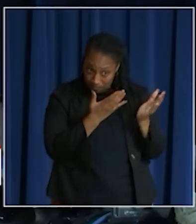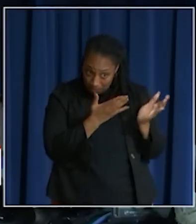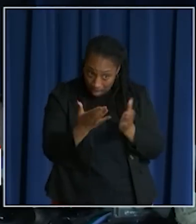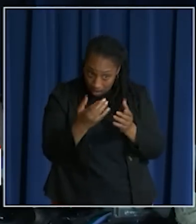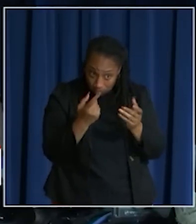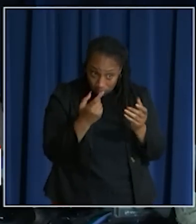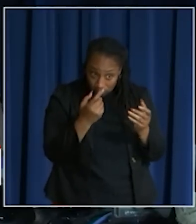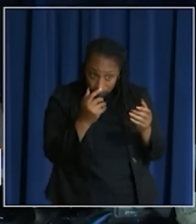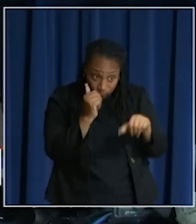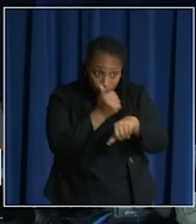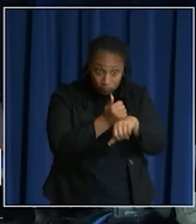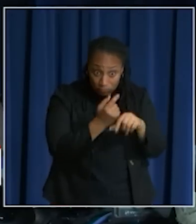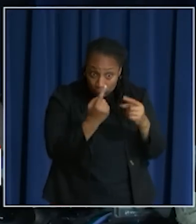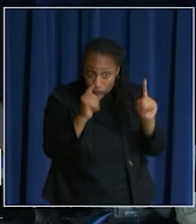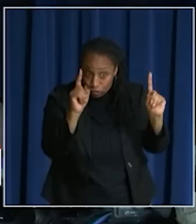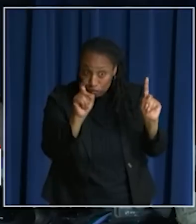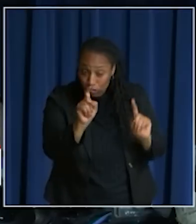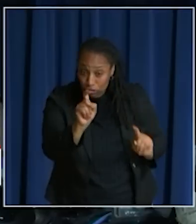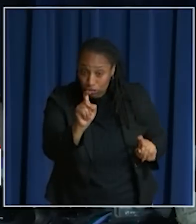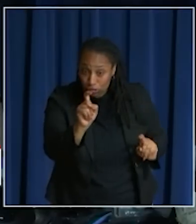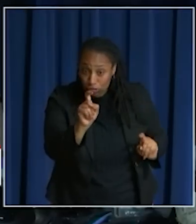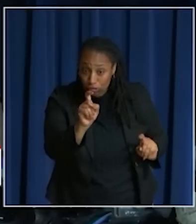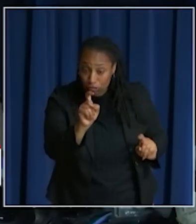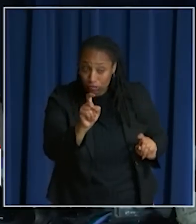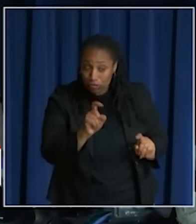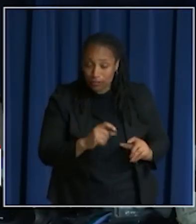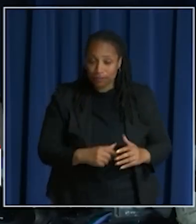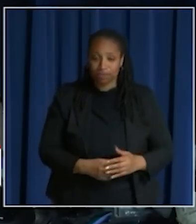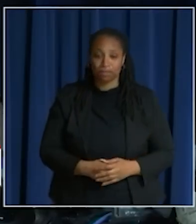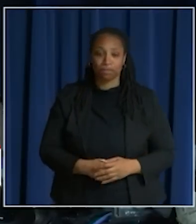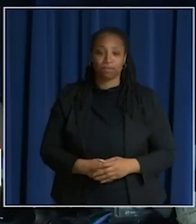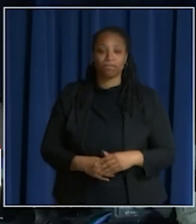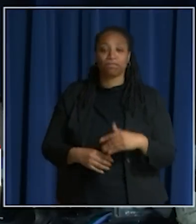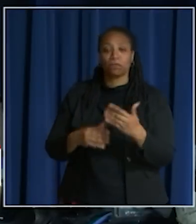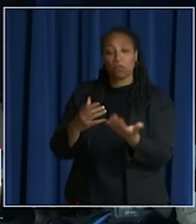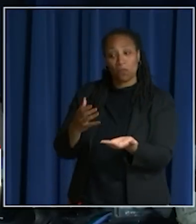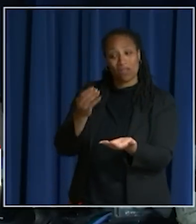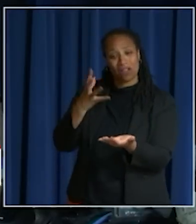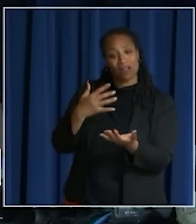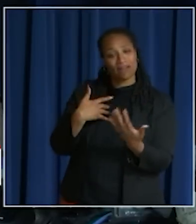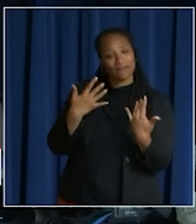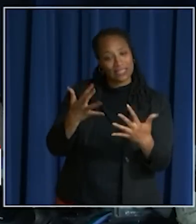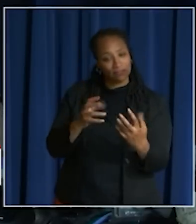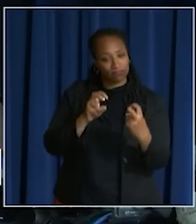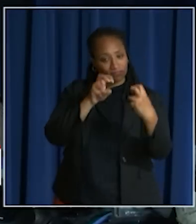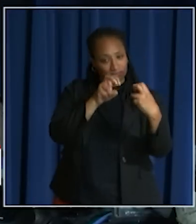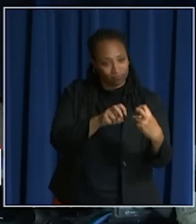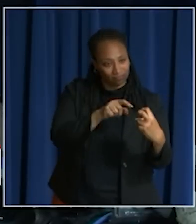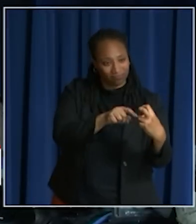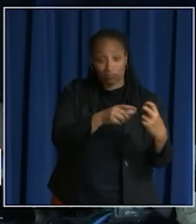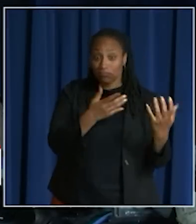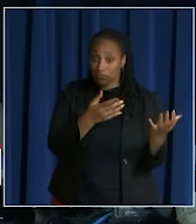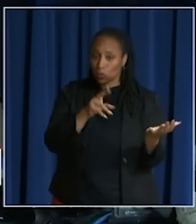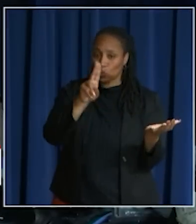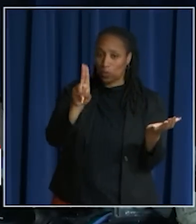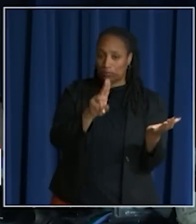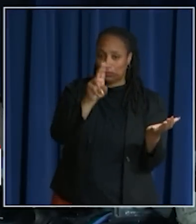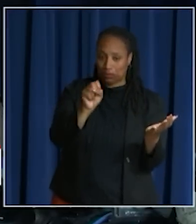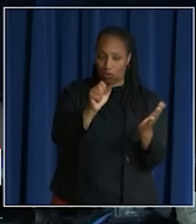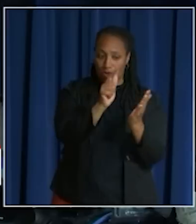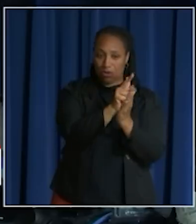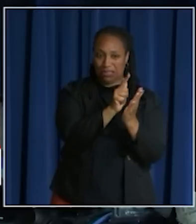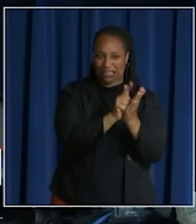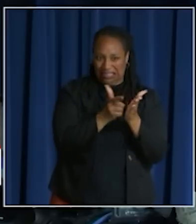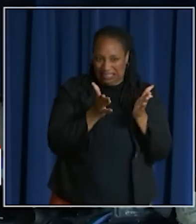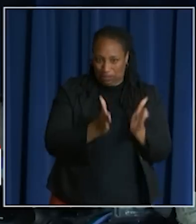pretty, we had a meeting with the U.S. Attorney for the Janine Pirro